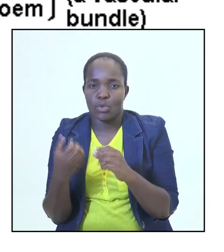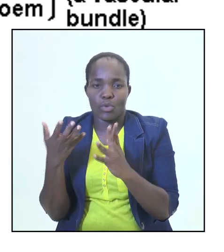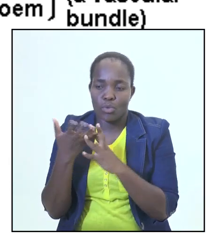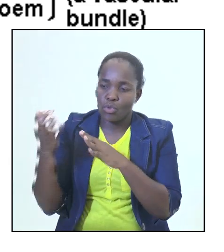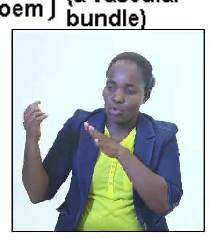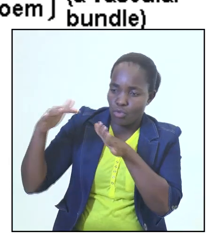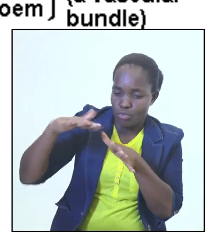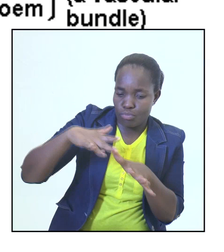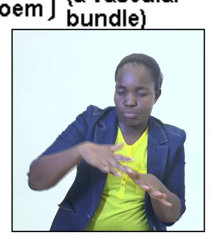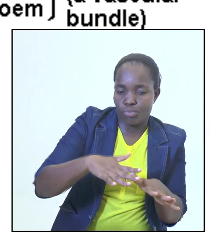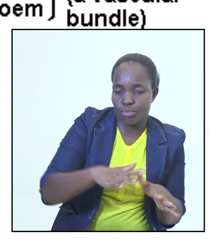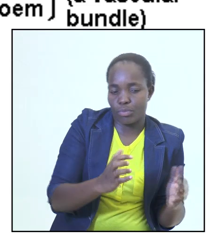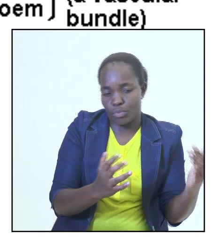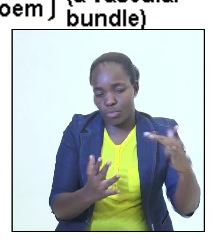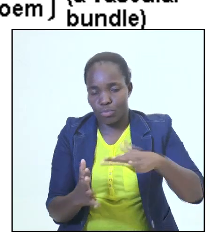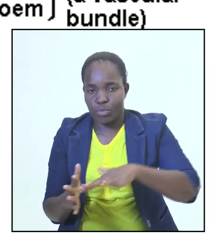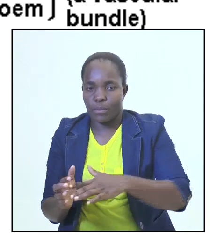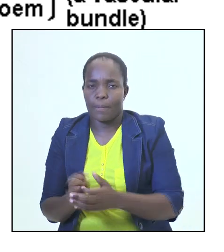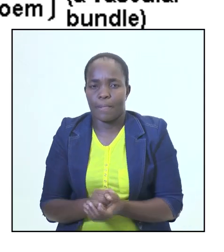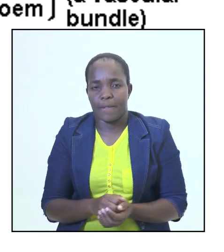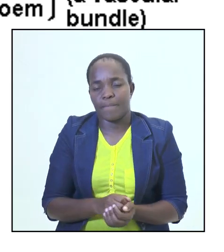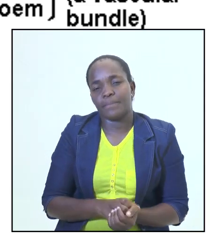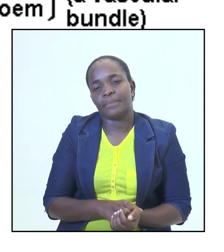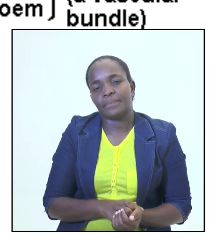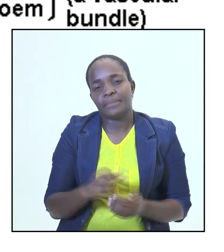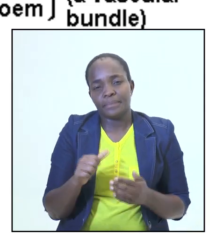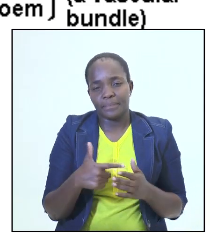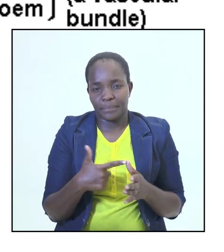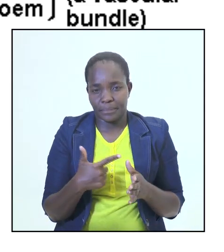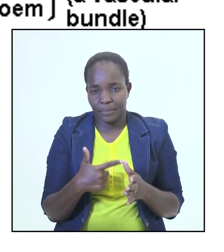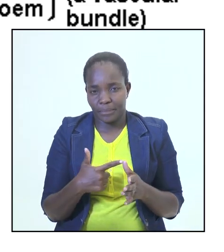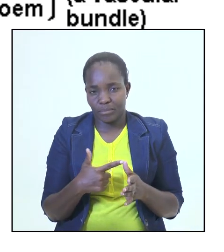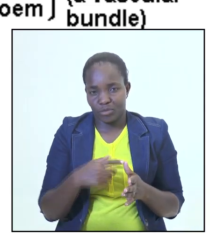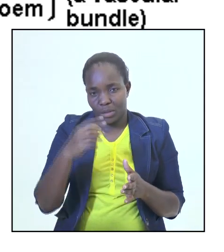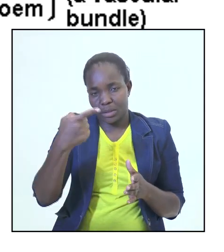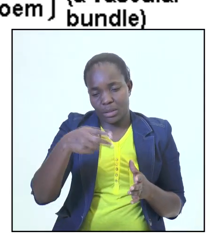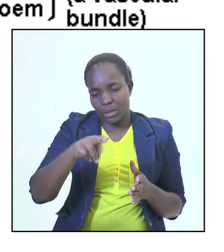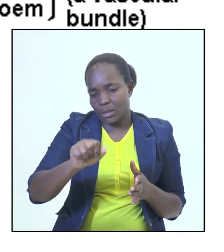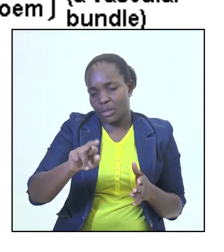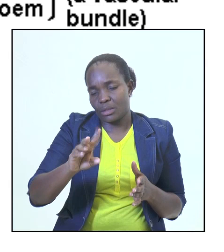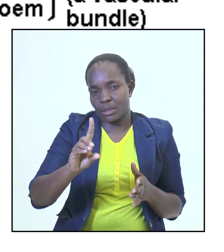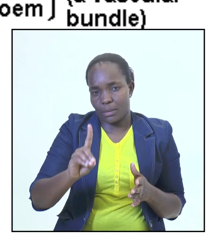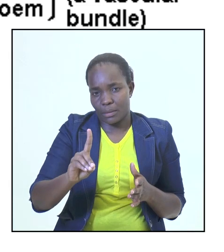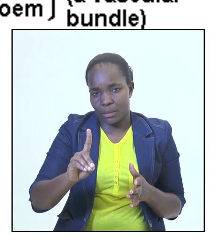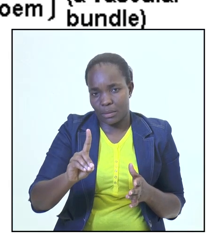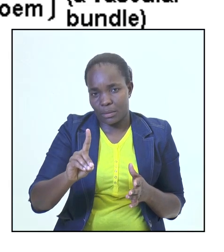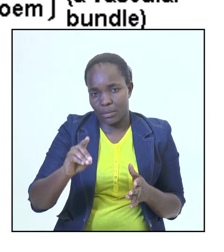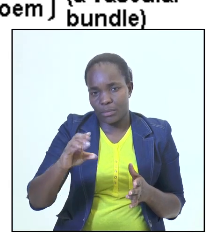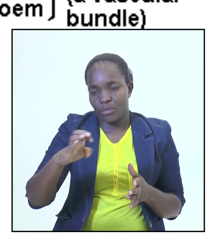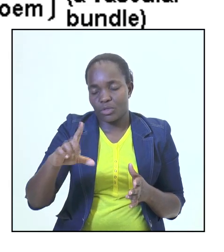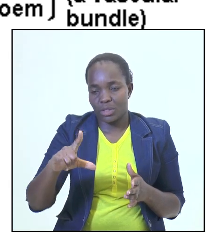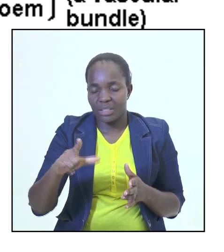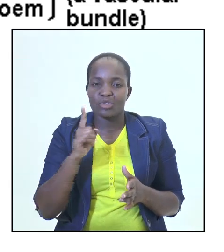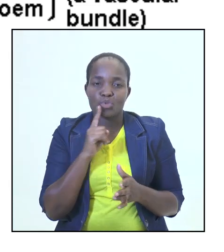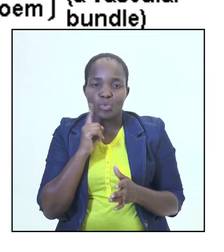the air outside. The next layer has the guard cells controlling the opening and the closing of